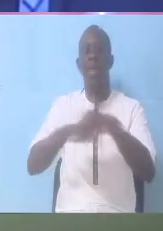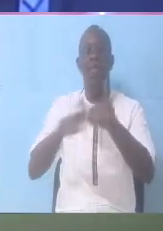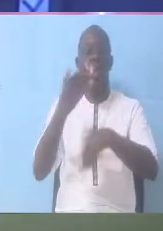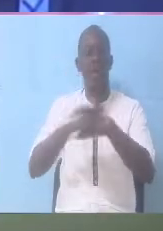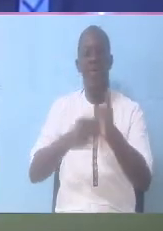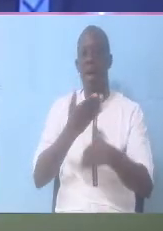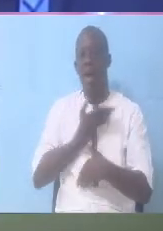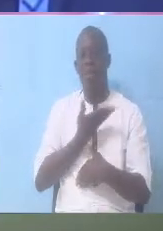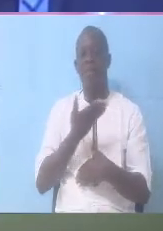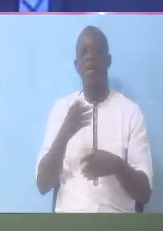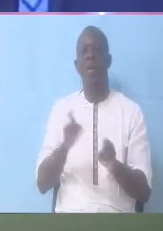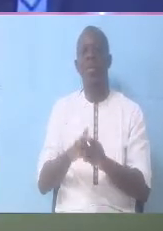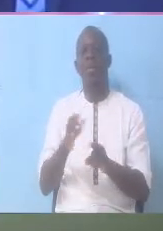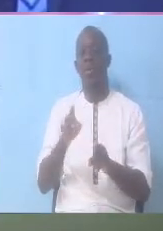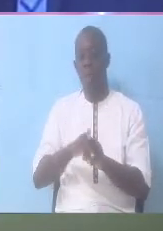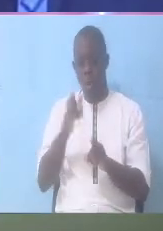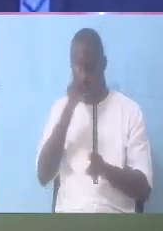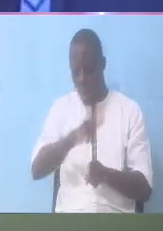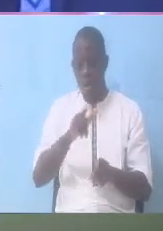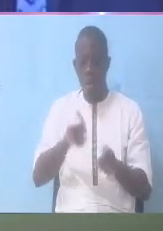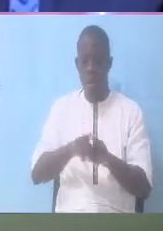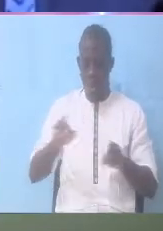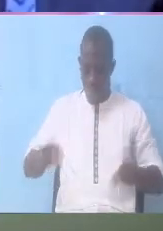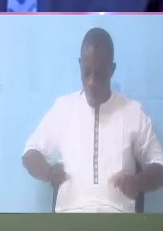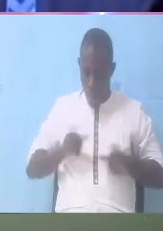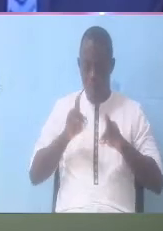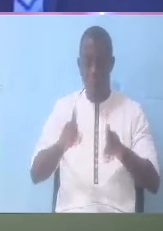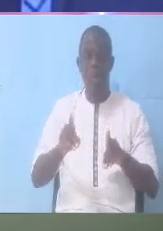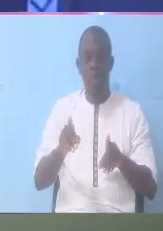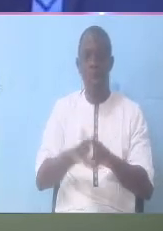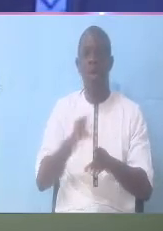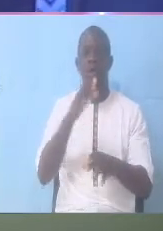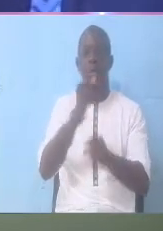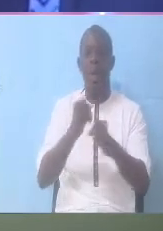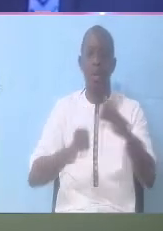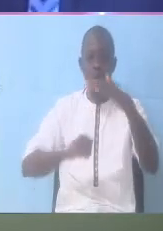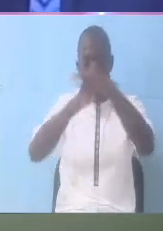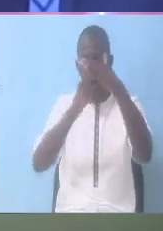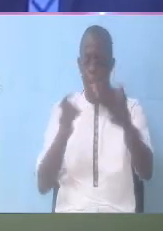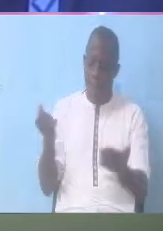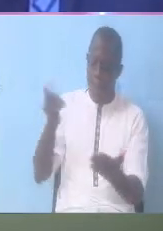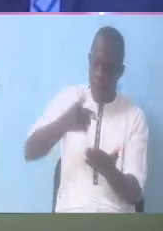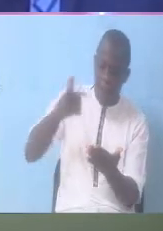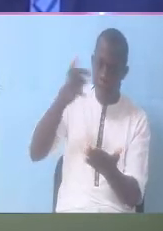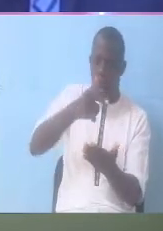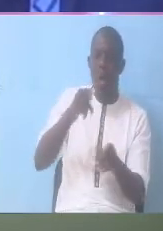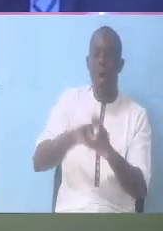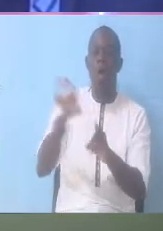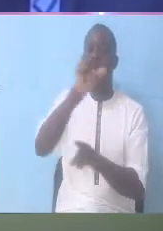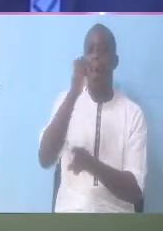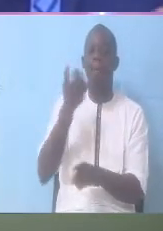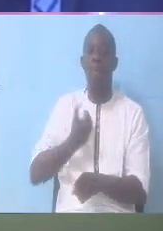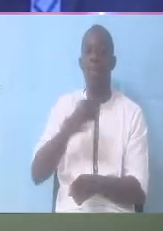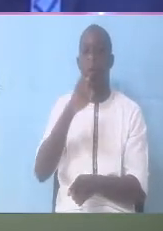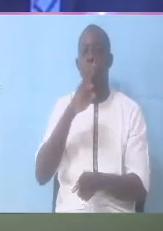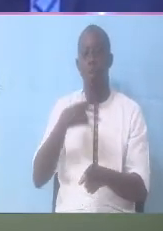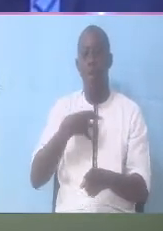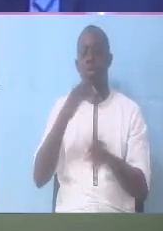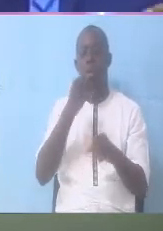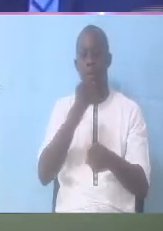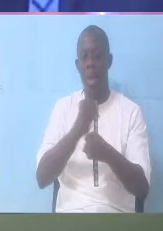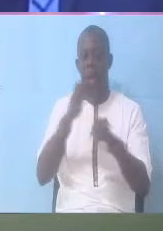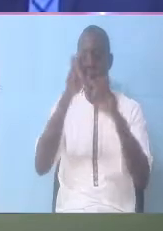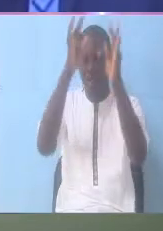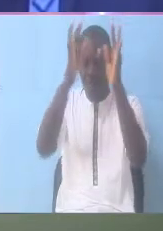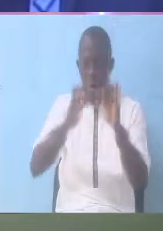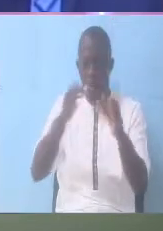the oppositions to work against him. Wala nyinti Senegal ngol menu fanalu tolu fota jey ikana fere soto ikana sila